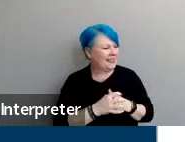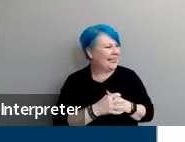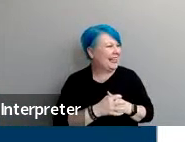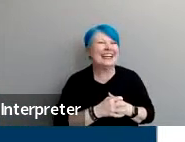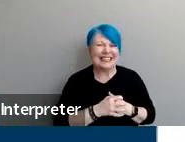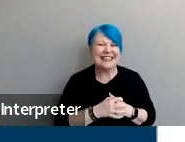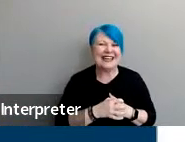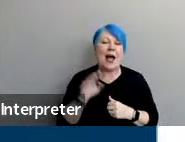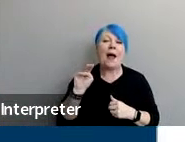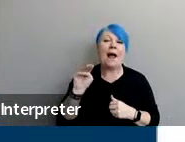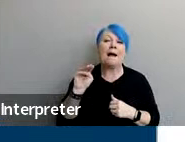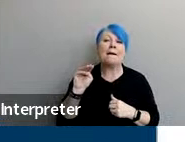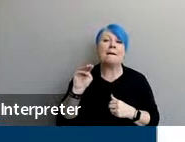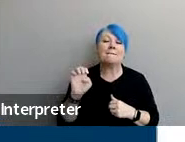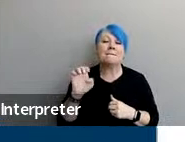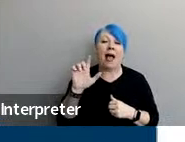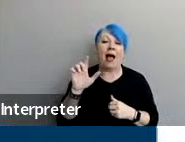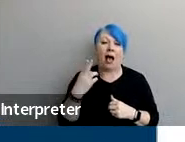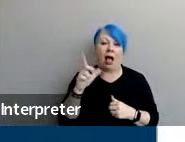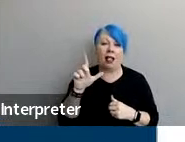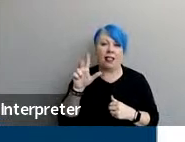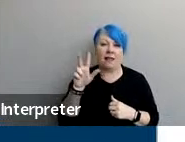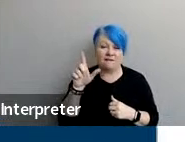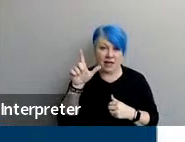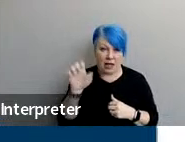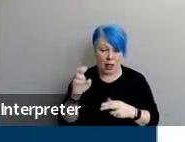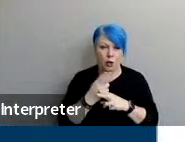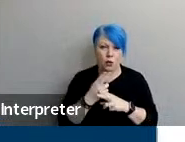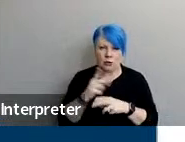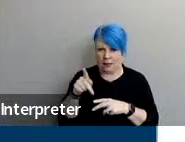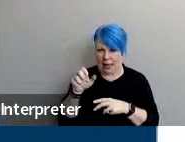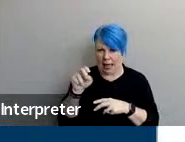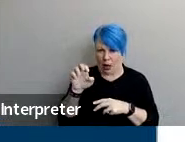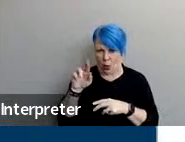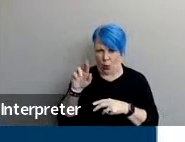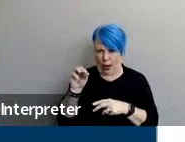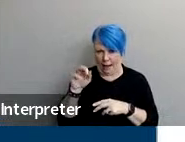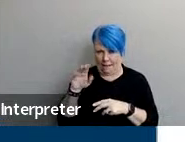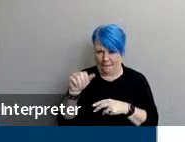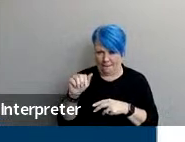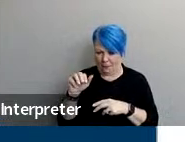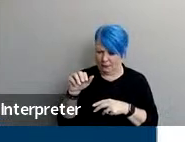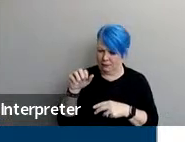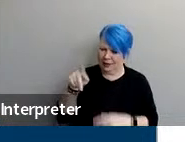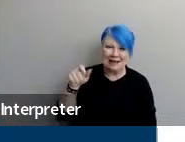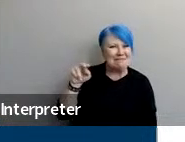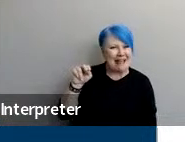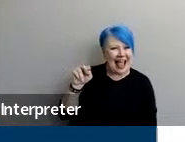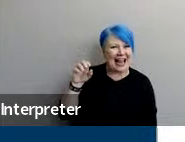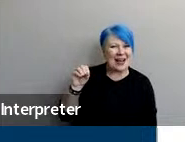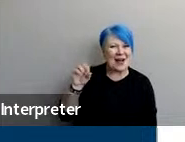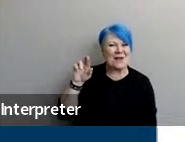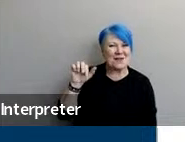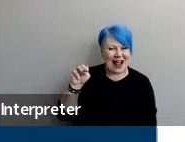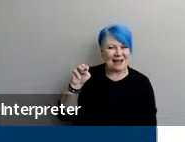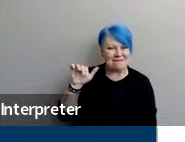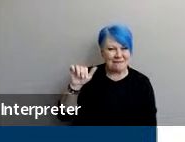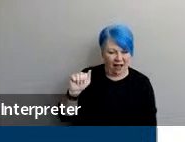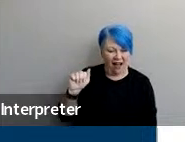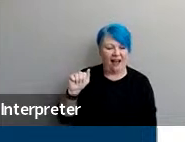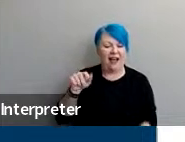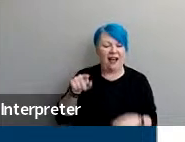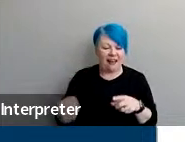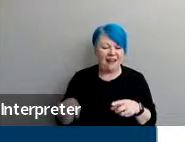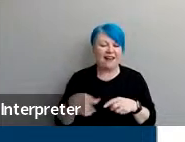does use Panorama to support as a data system to really take a look at